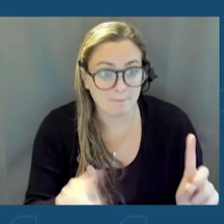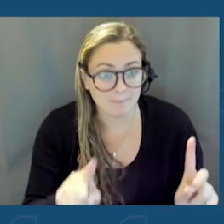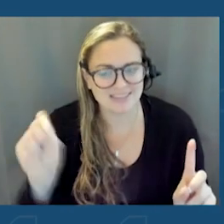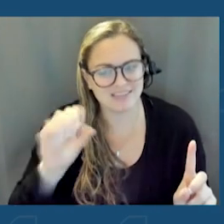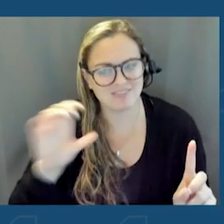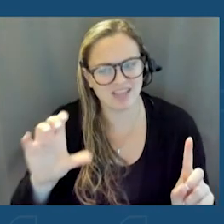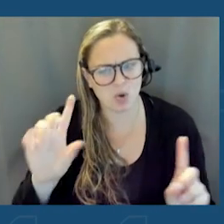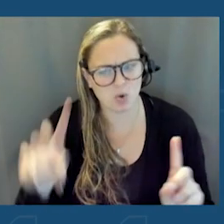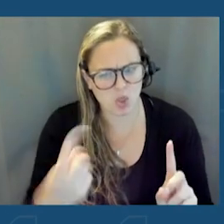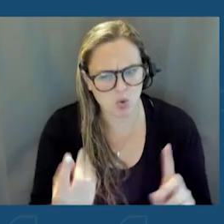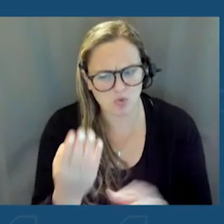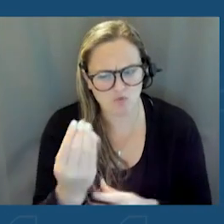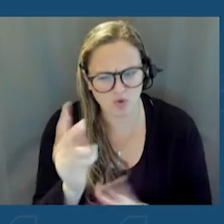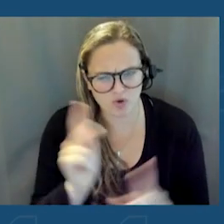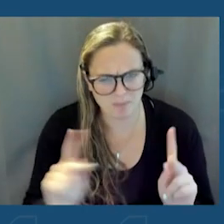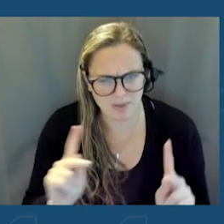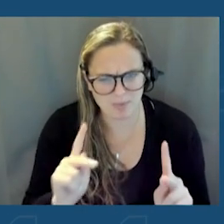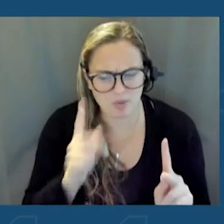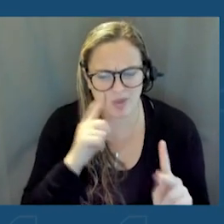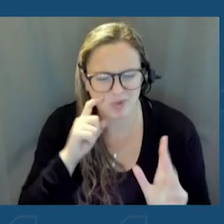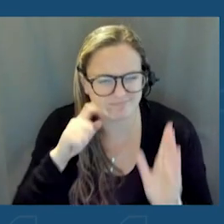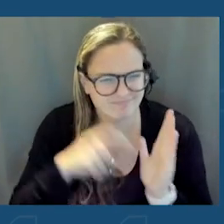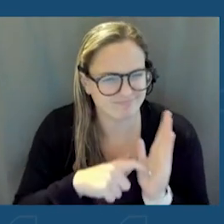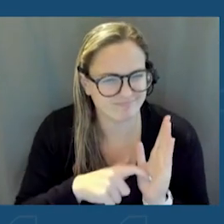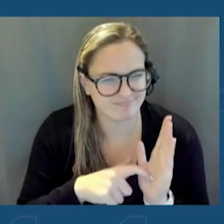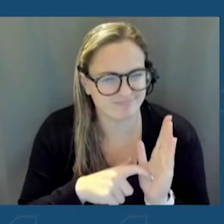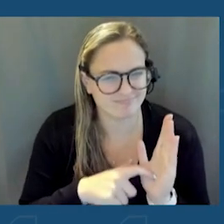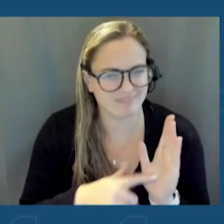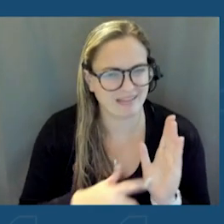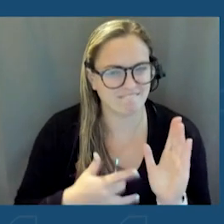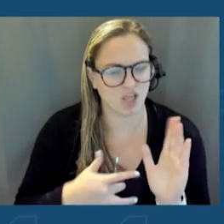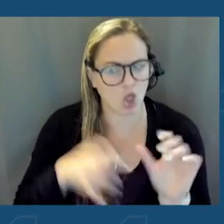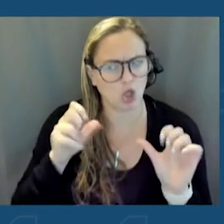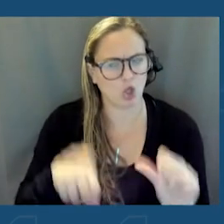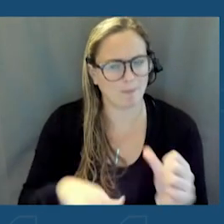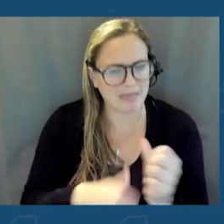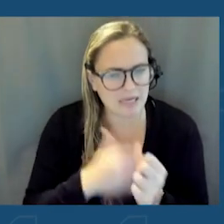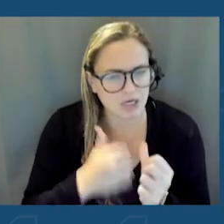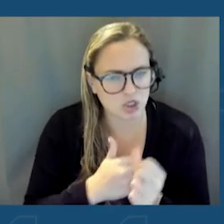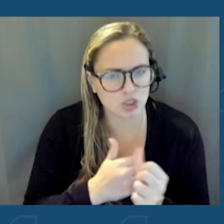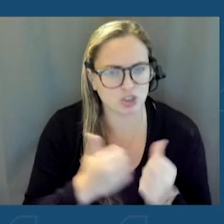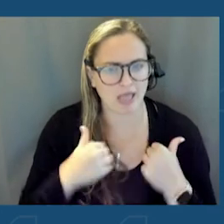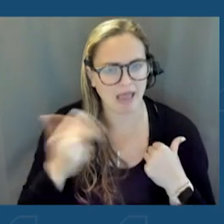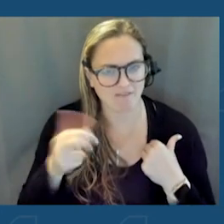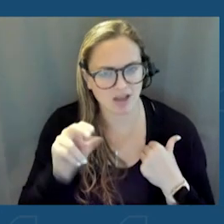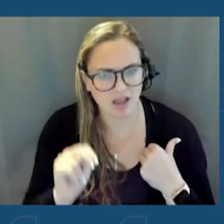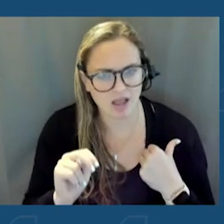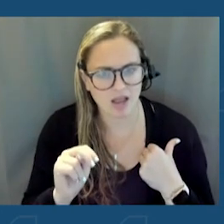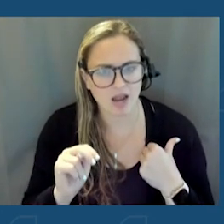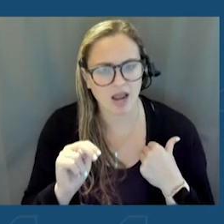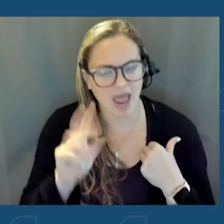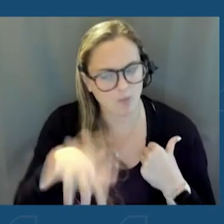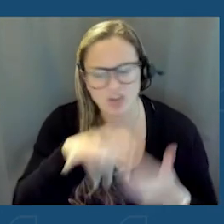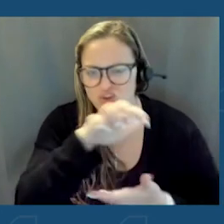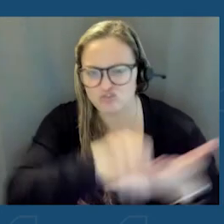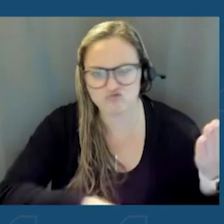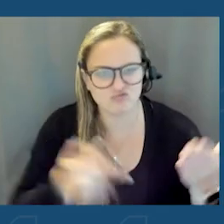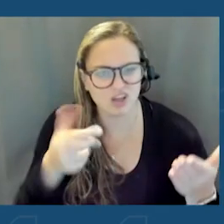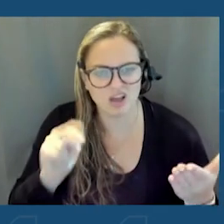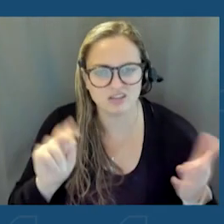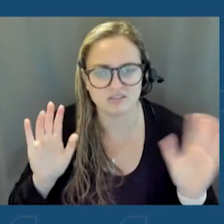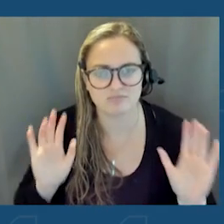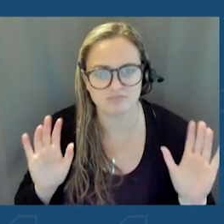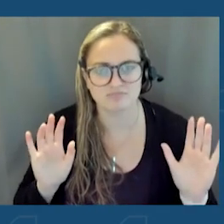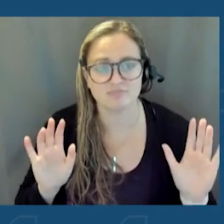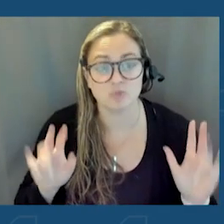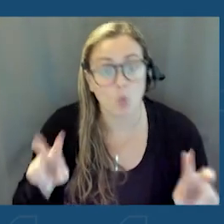14 individuals who've come to the attention of law enforcement that they could be dangerous, they have guns, and the guns need to be taken out of their hands. So I look